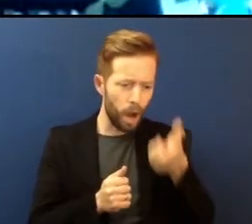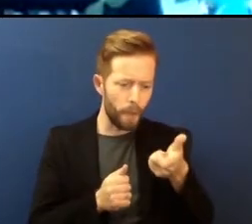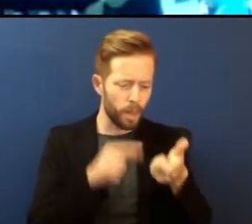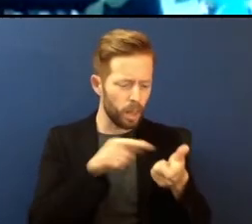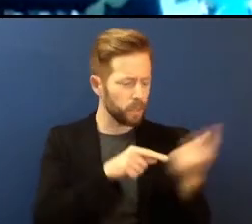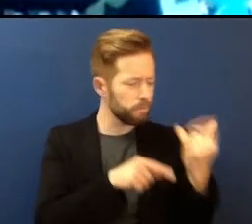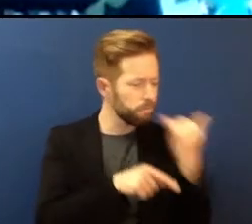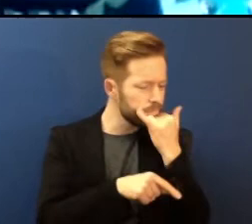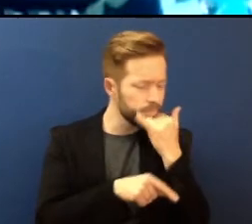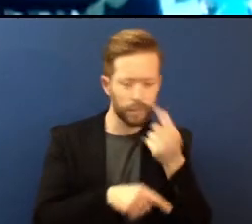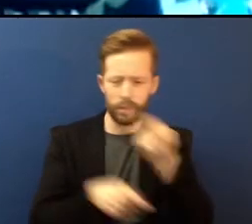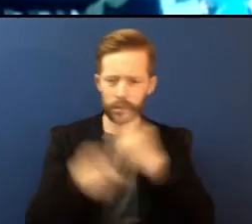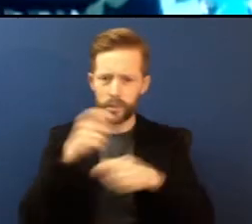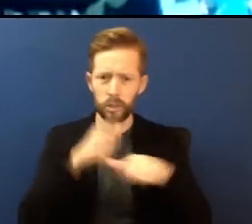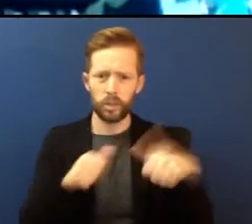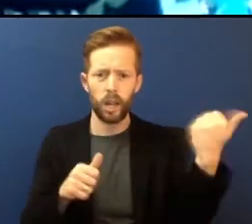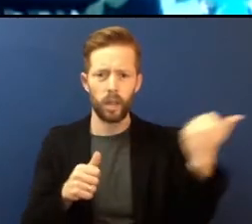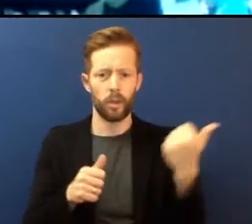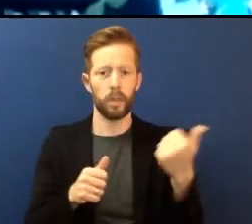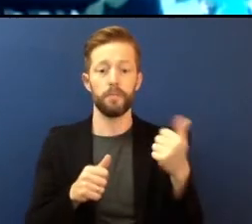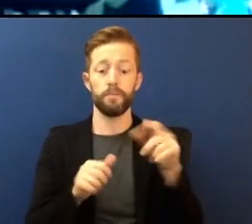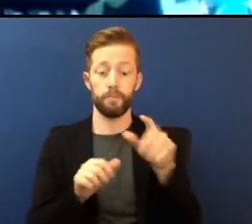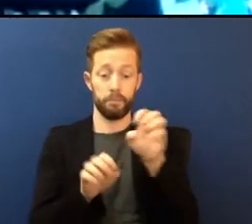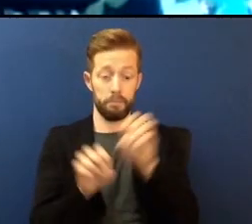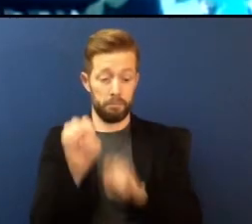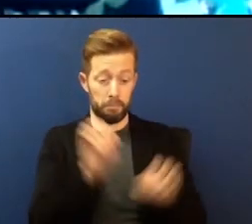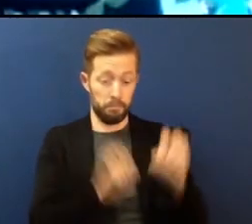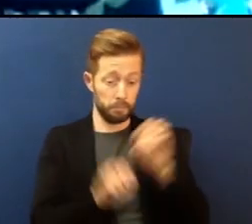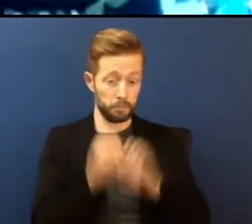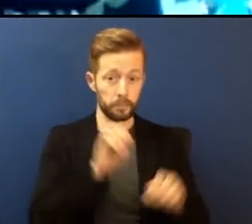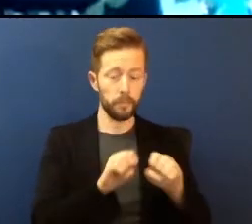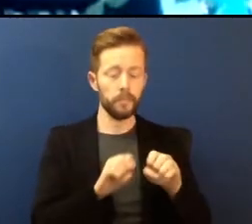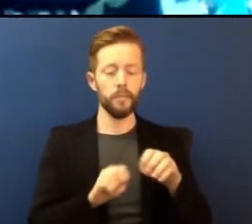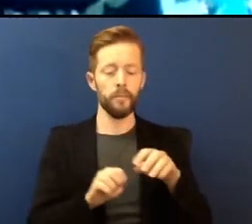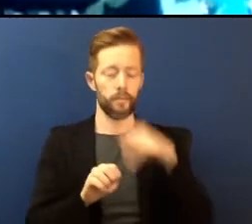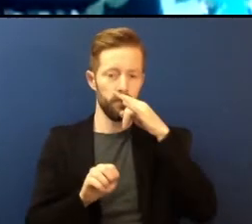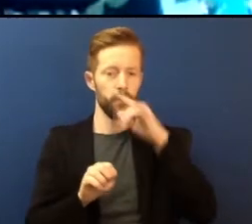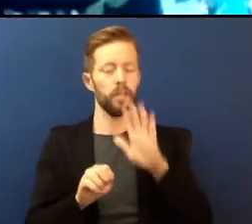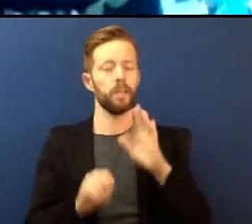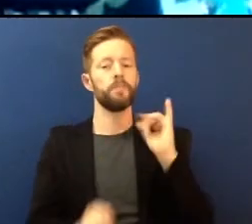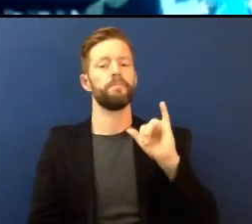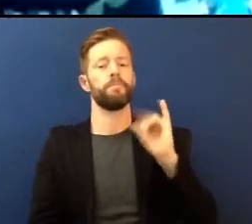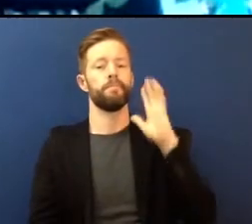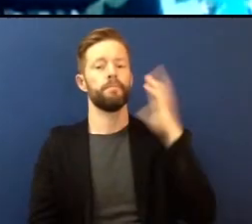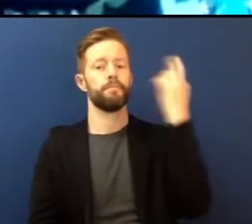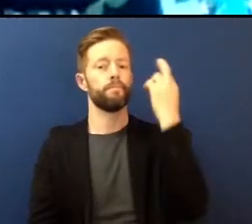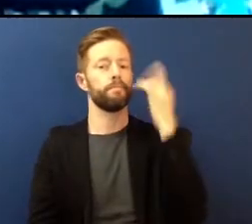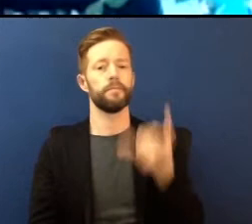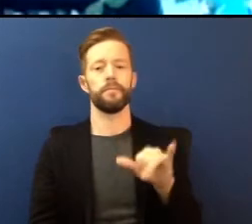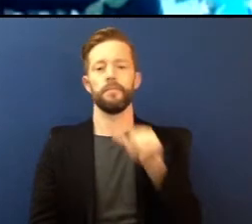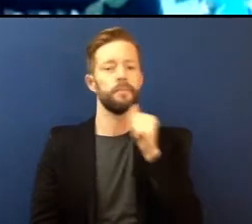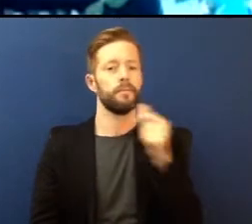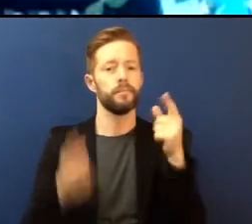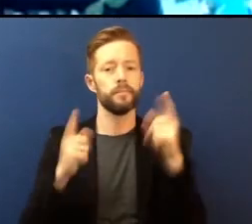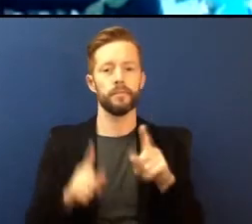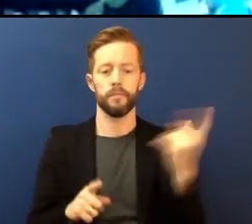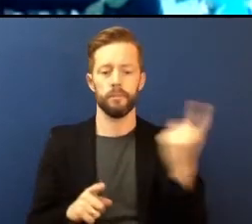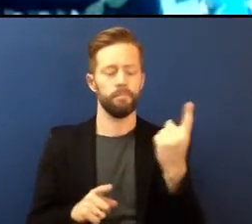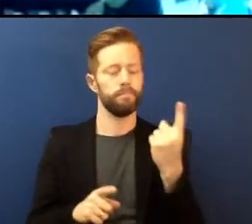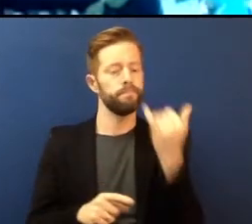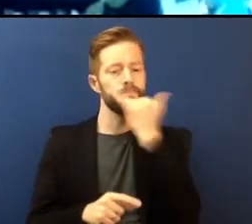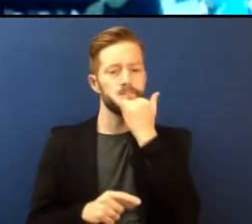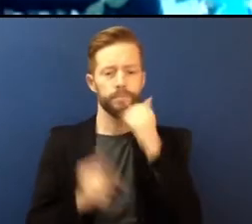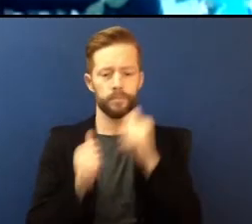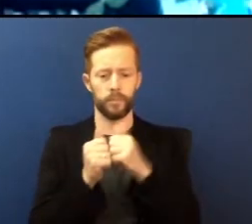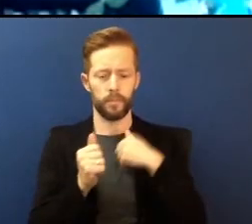this marble. Maybe I'll try another marble. After just a few minutes with experimenting with 2 or 3 marbles, they realize, well, that's